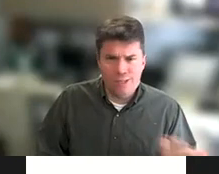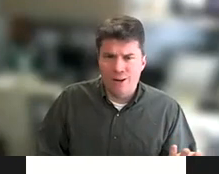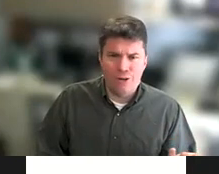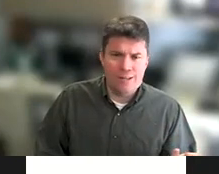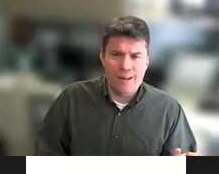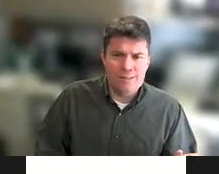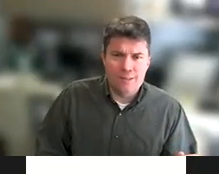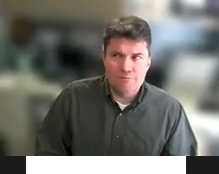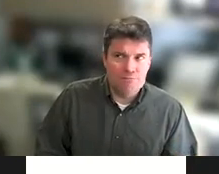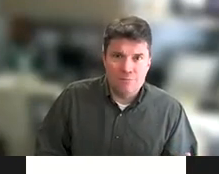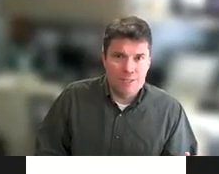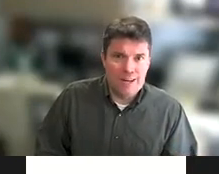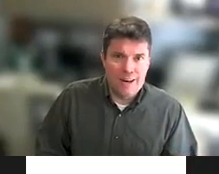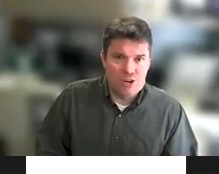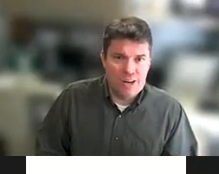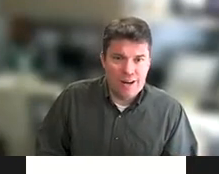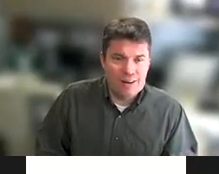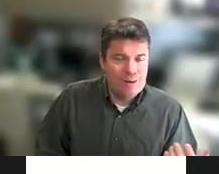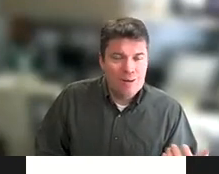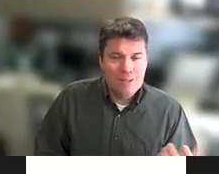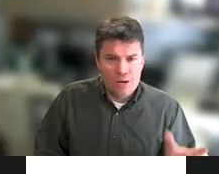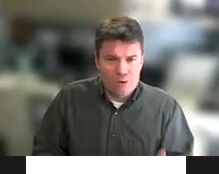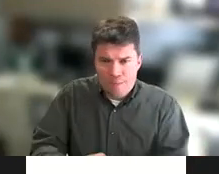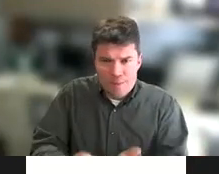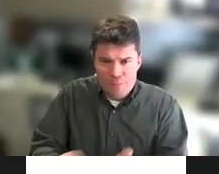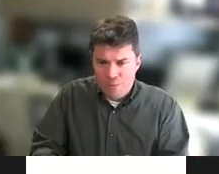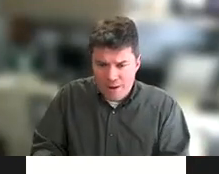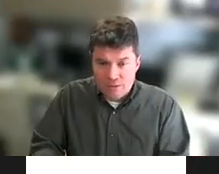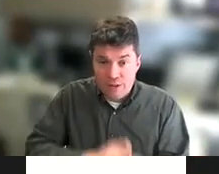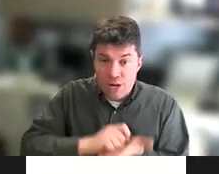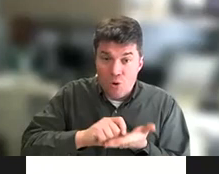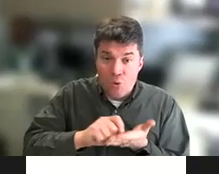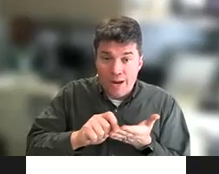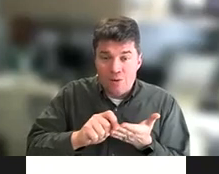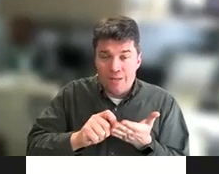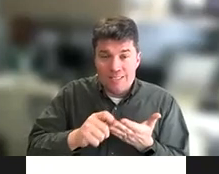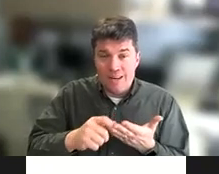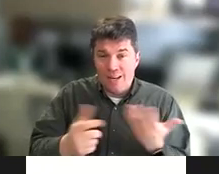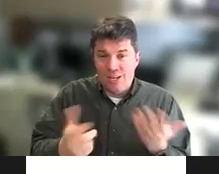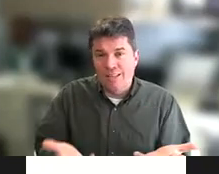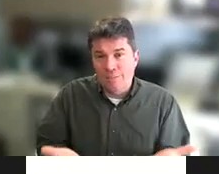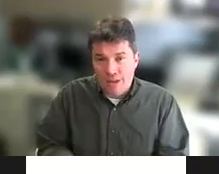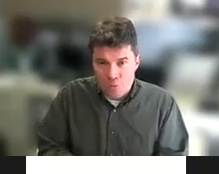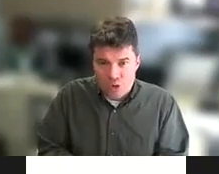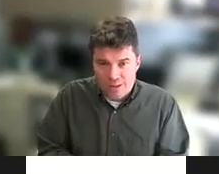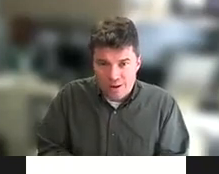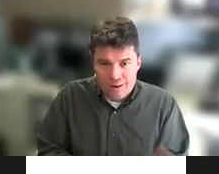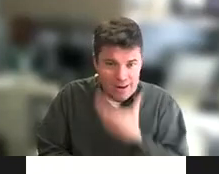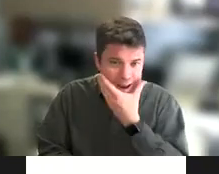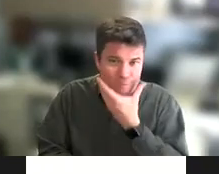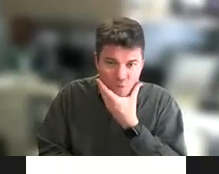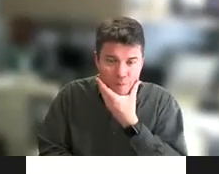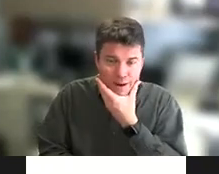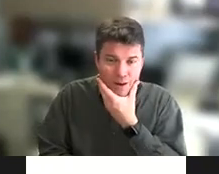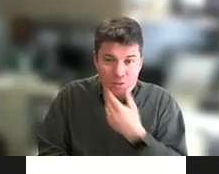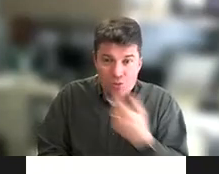and the person kind of shook his head, saying he didn't understand. So he grabbed a paper and pencil, and he wrote down, and he said, I just had some dental work